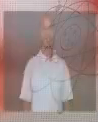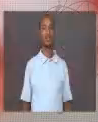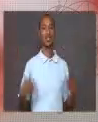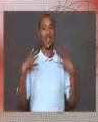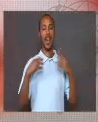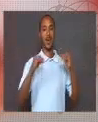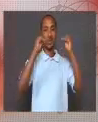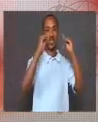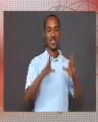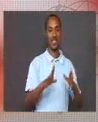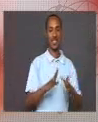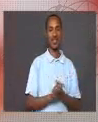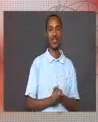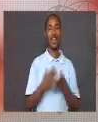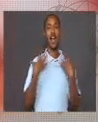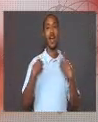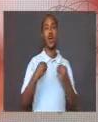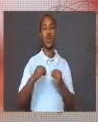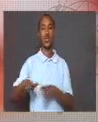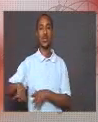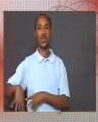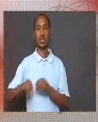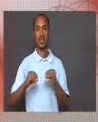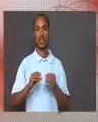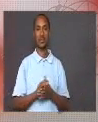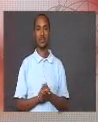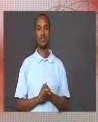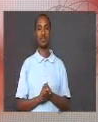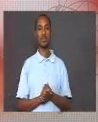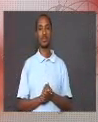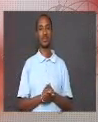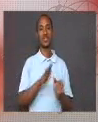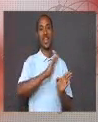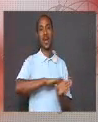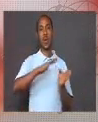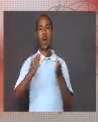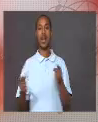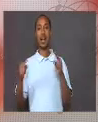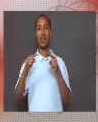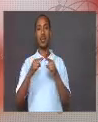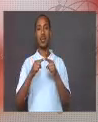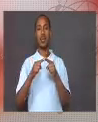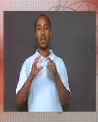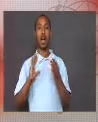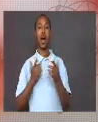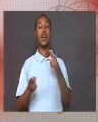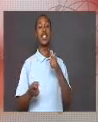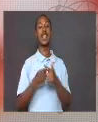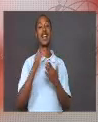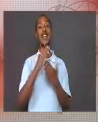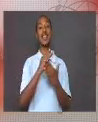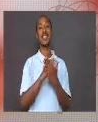Hello, teacher. Hello, students. Welcome to our second